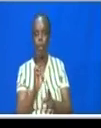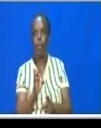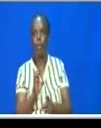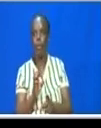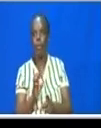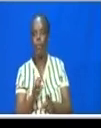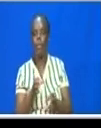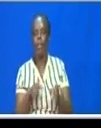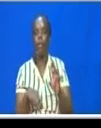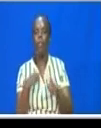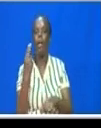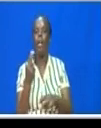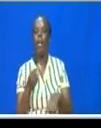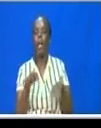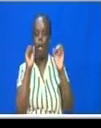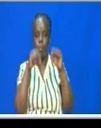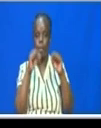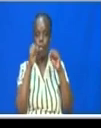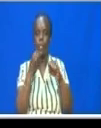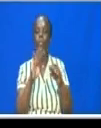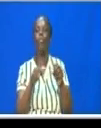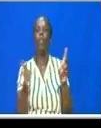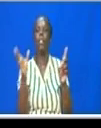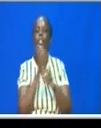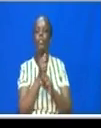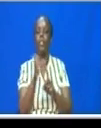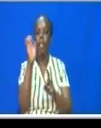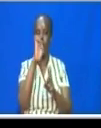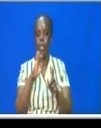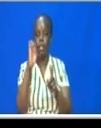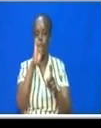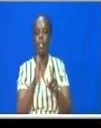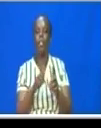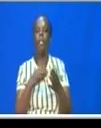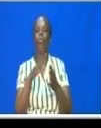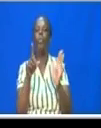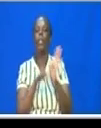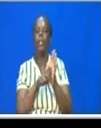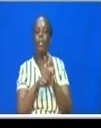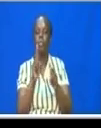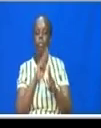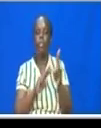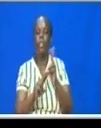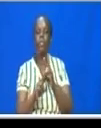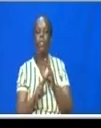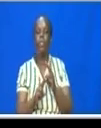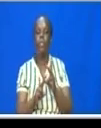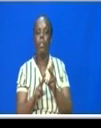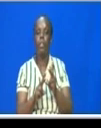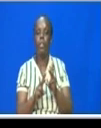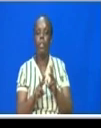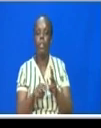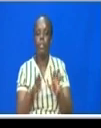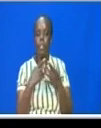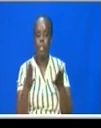These ones, they have a higher tendency to gain electrons. So that's it. So the more negative values indicates a higher tendency of the